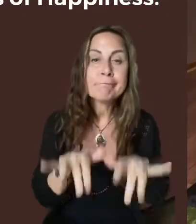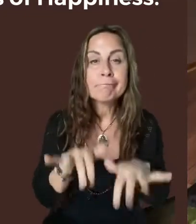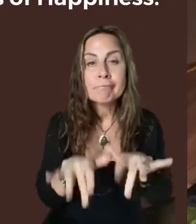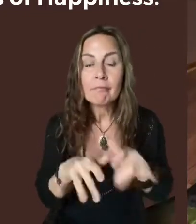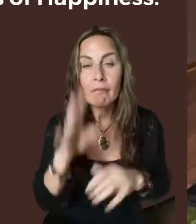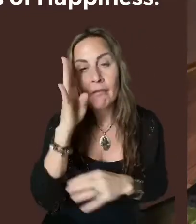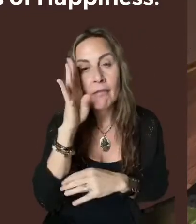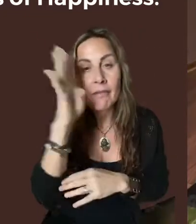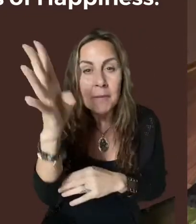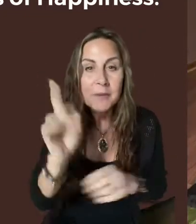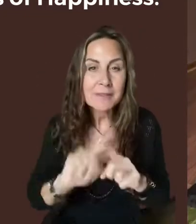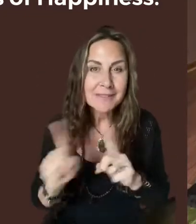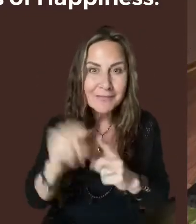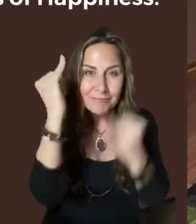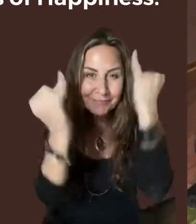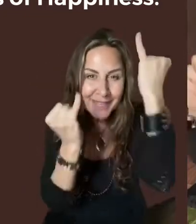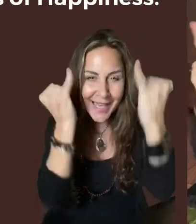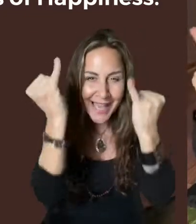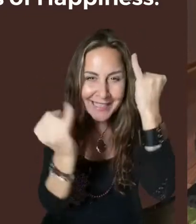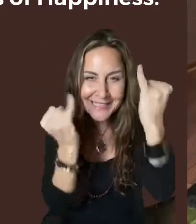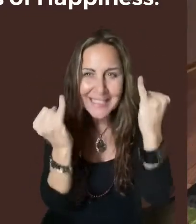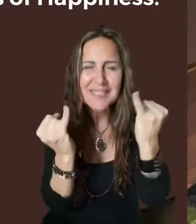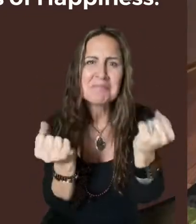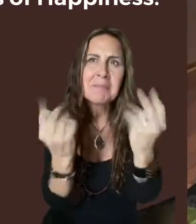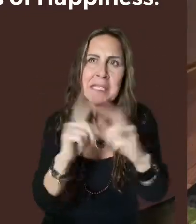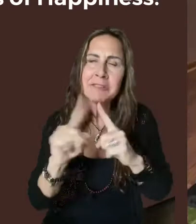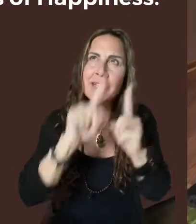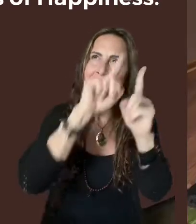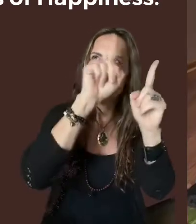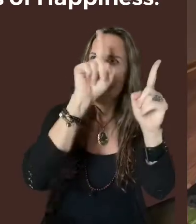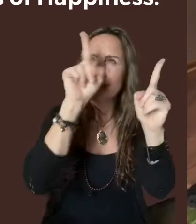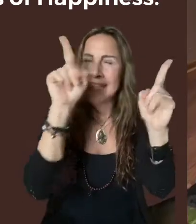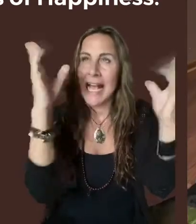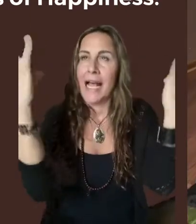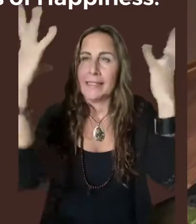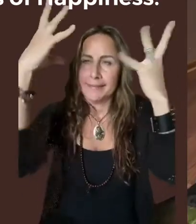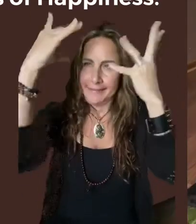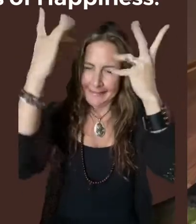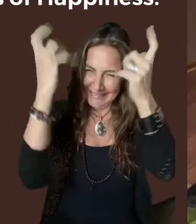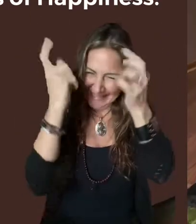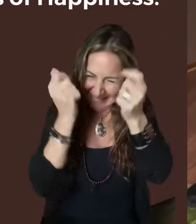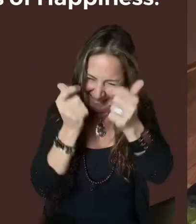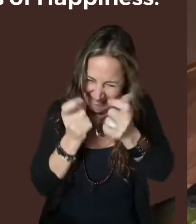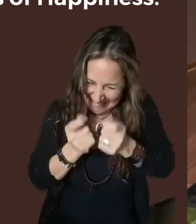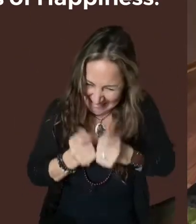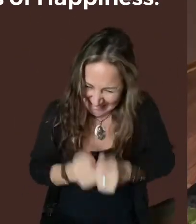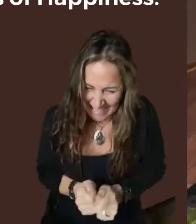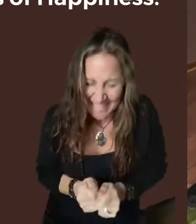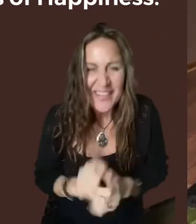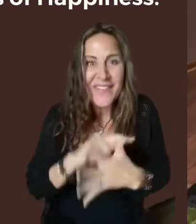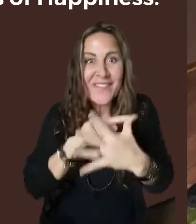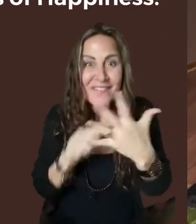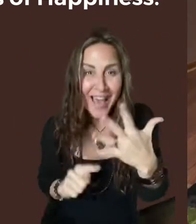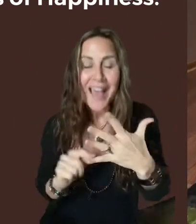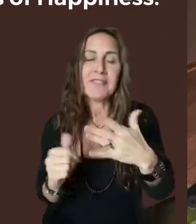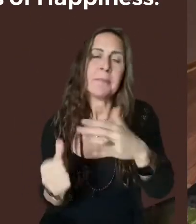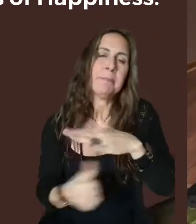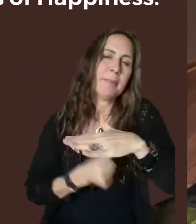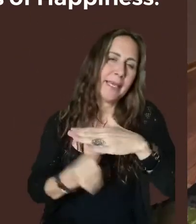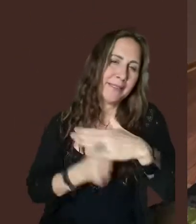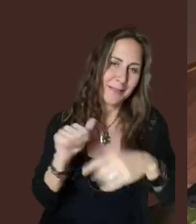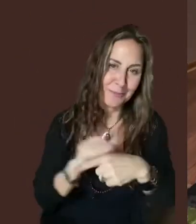just coming up with the ideas that I've distilled down from all of the different practices that are keeping